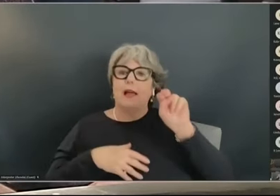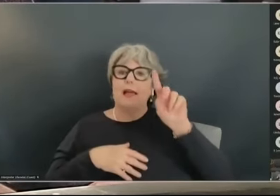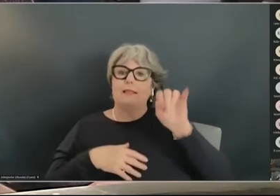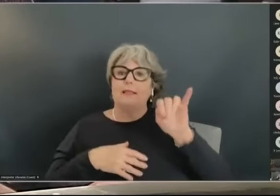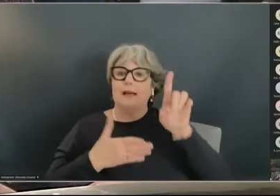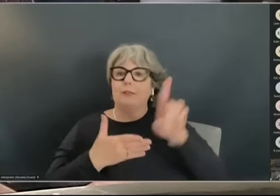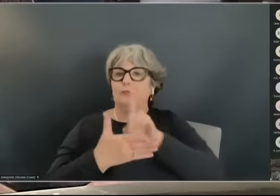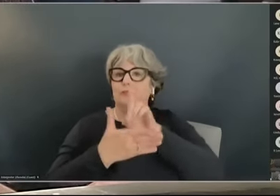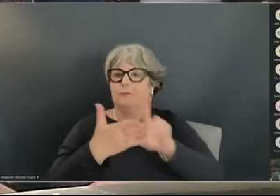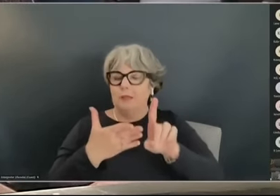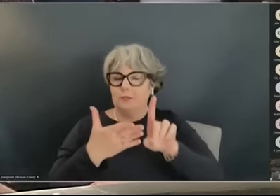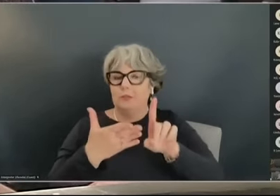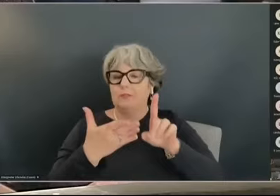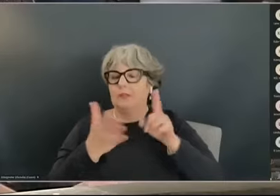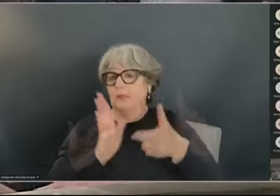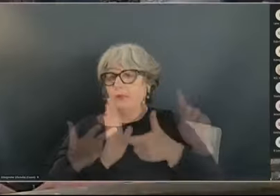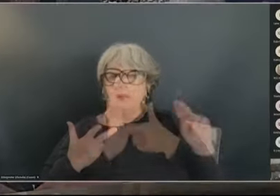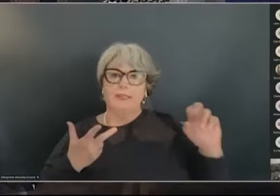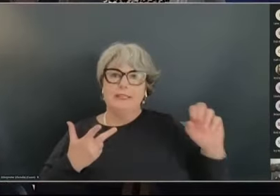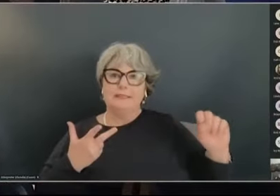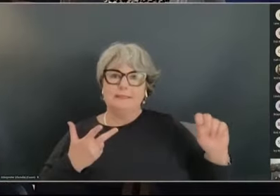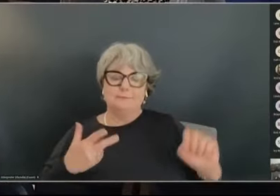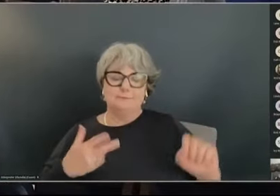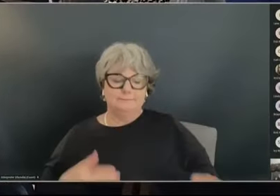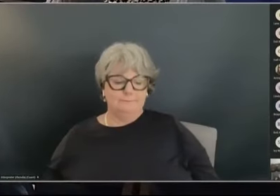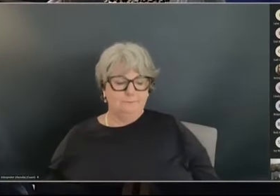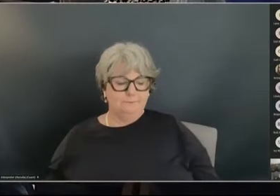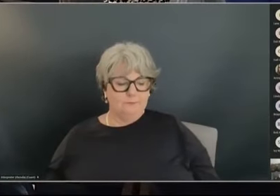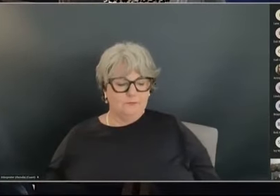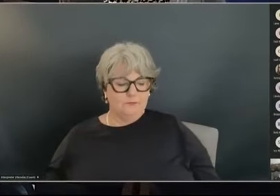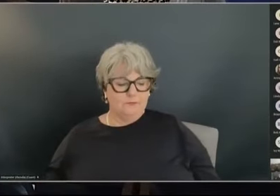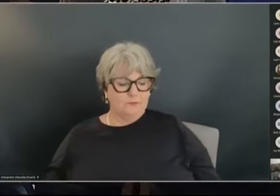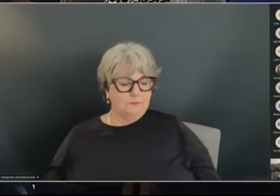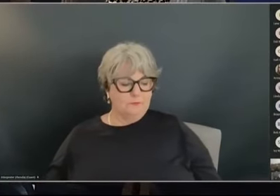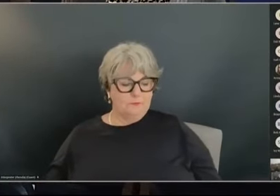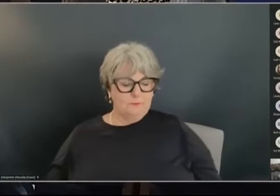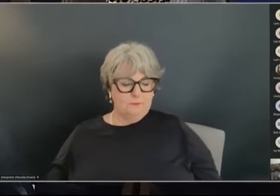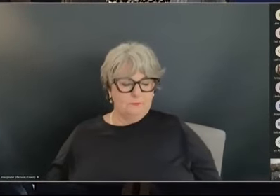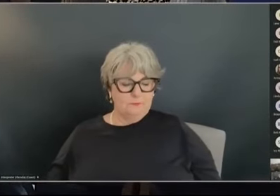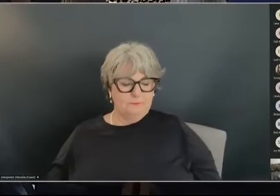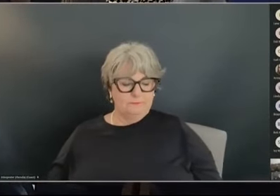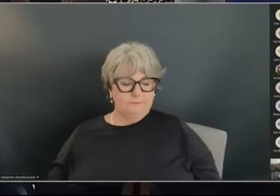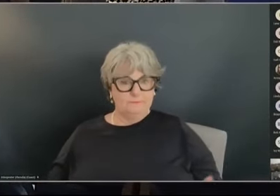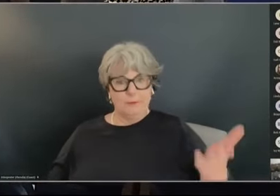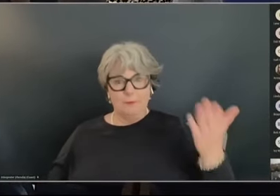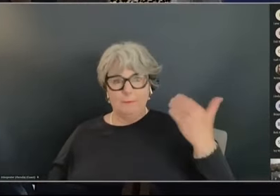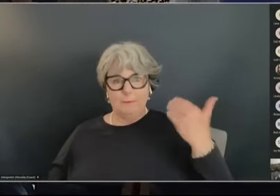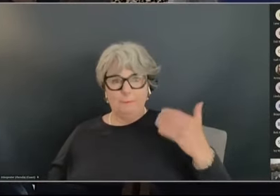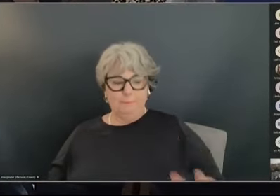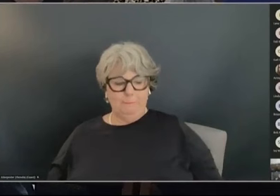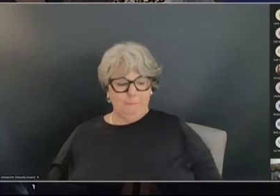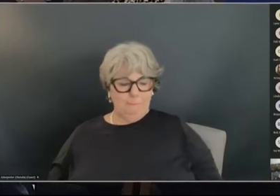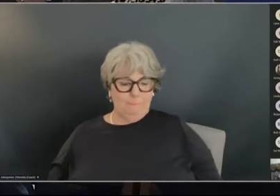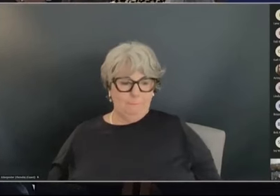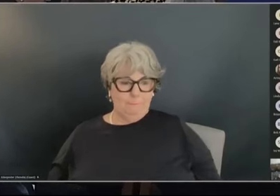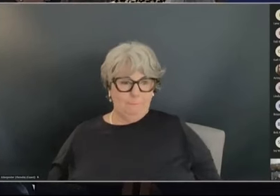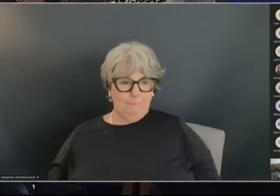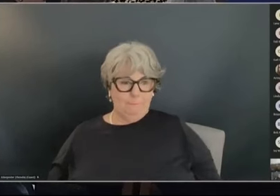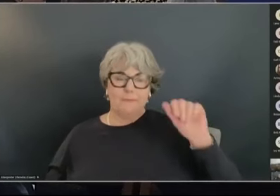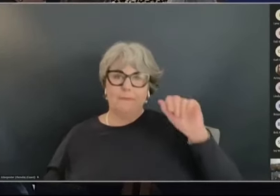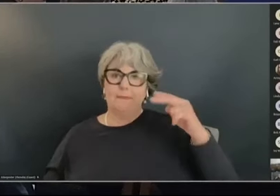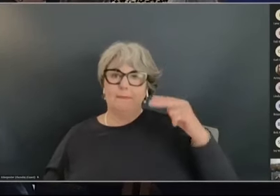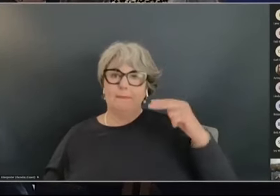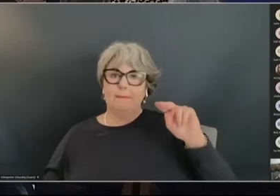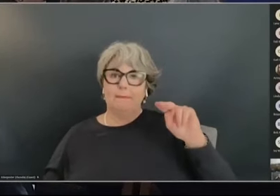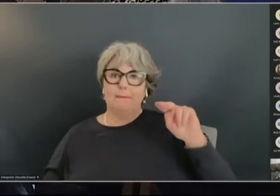that are as required by the state. And several parents testified that they would take their kids out of public schools because they don't